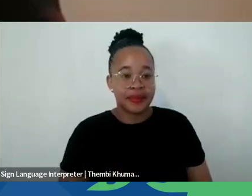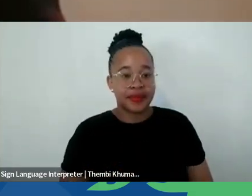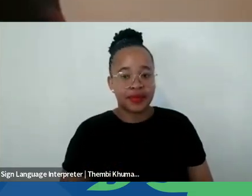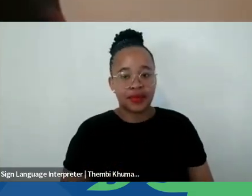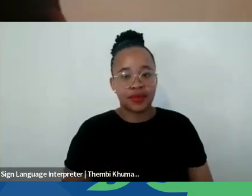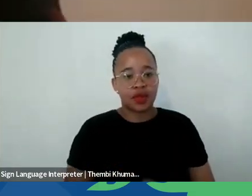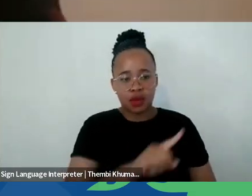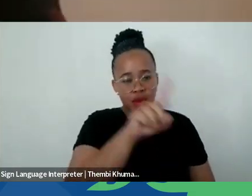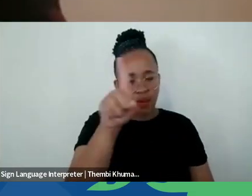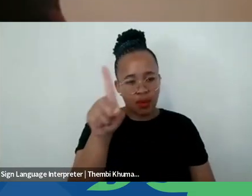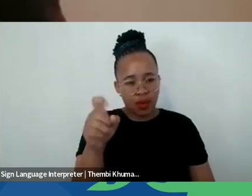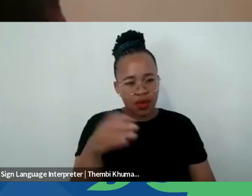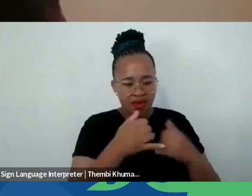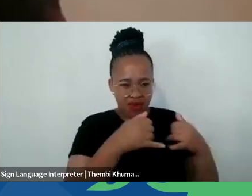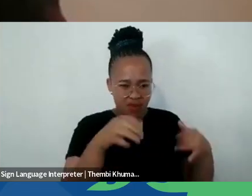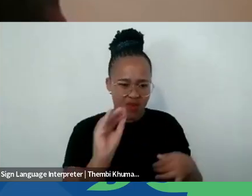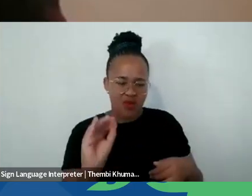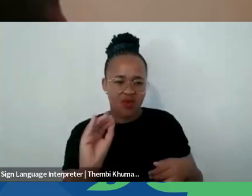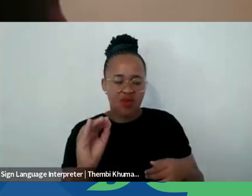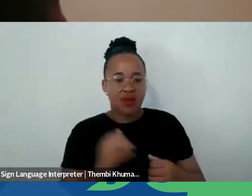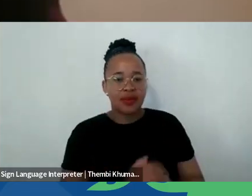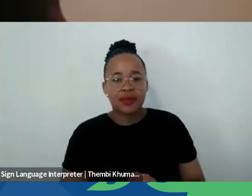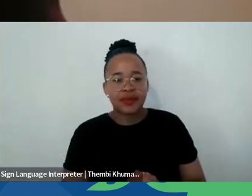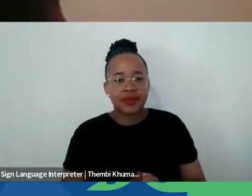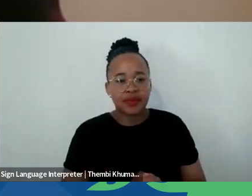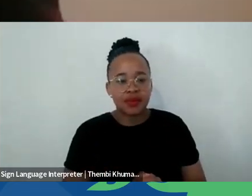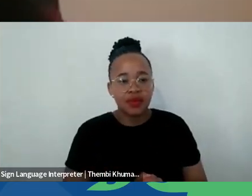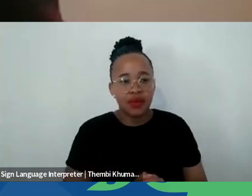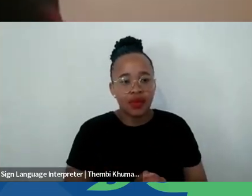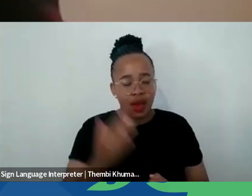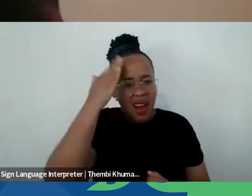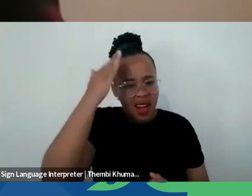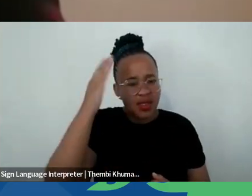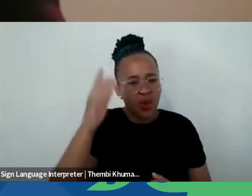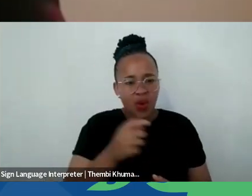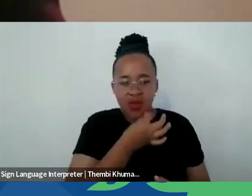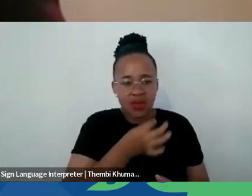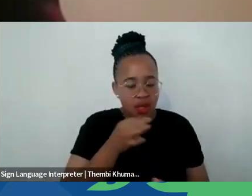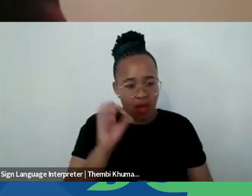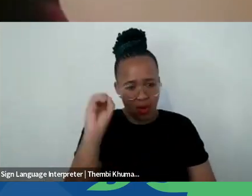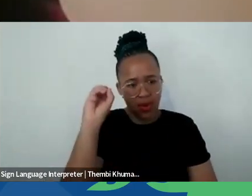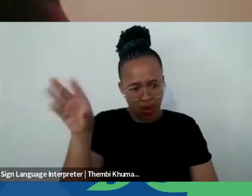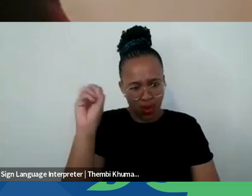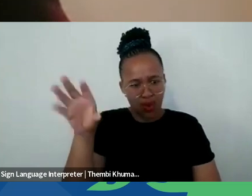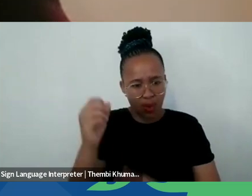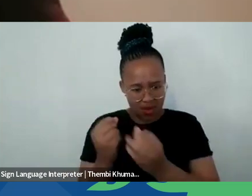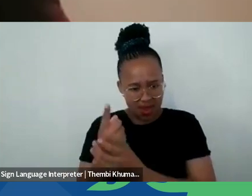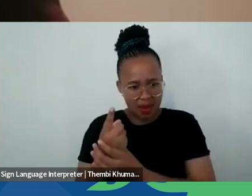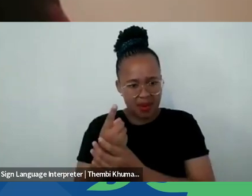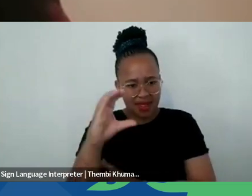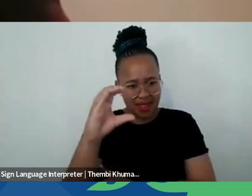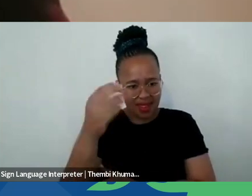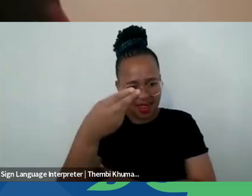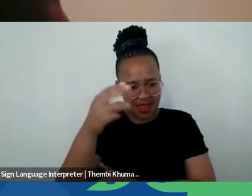is, apart from Soweto, are there any other low-income townships that you've come across in terms of chemsex